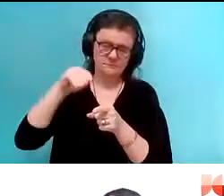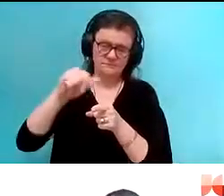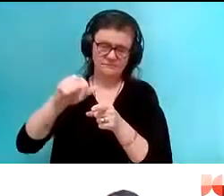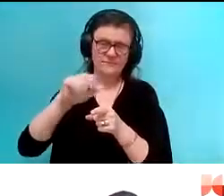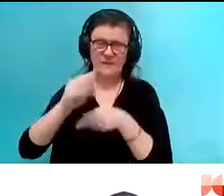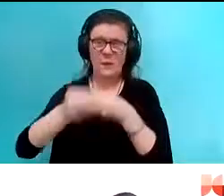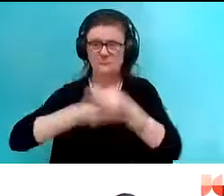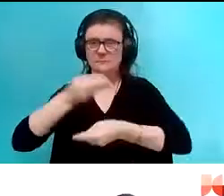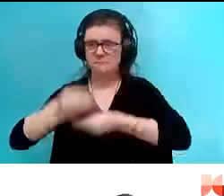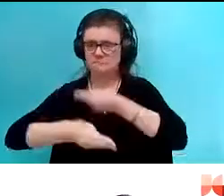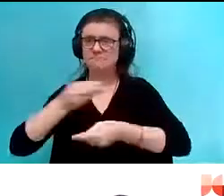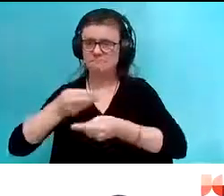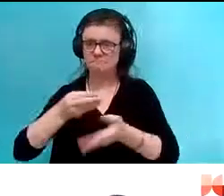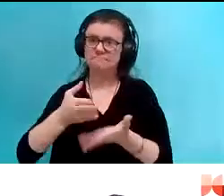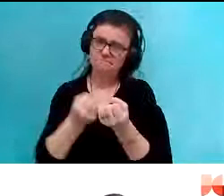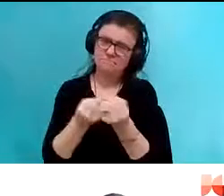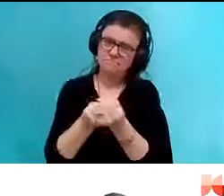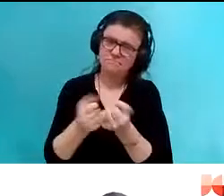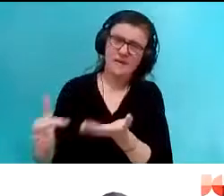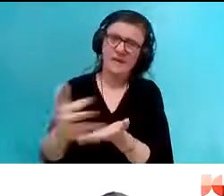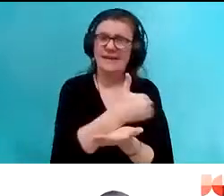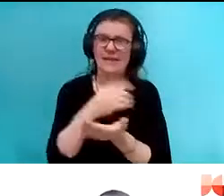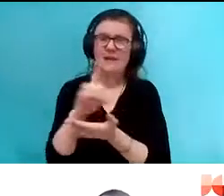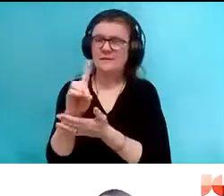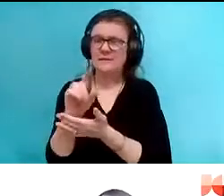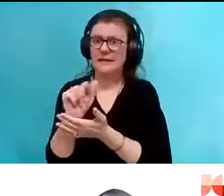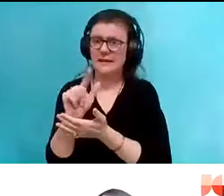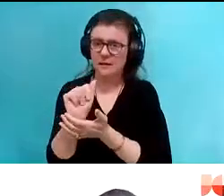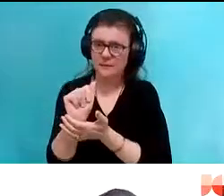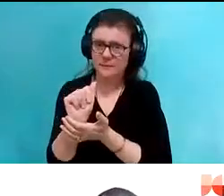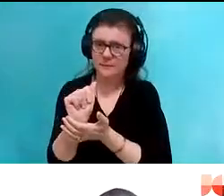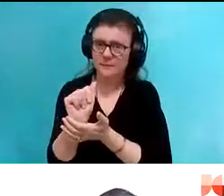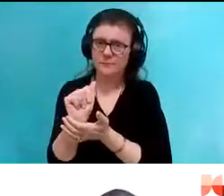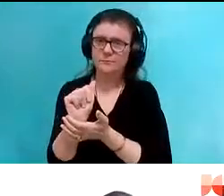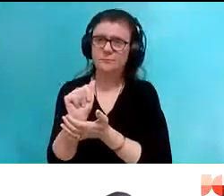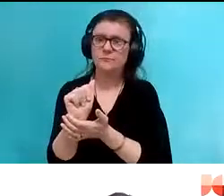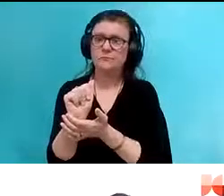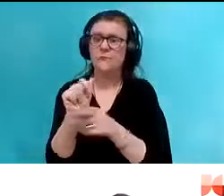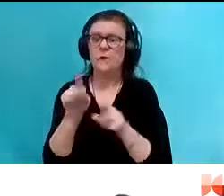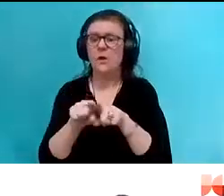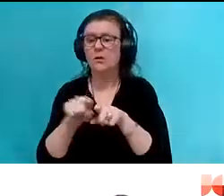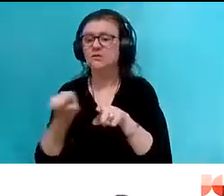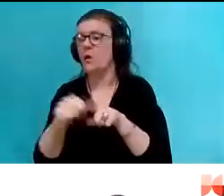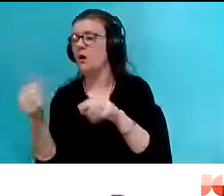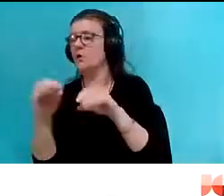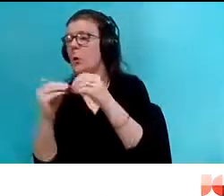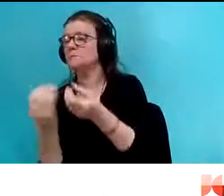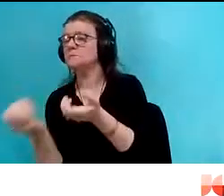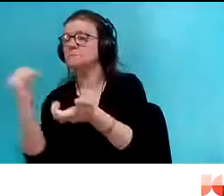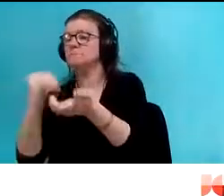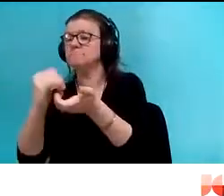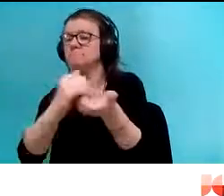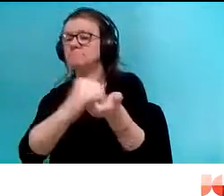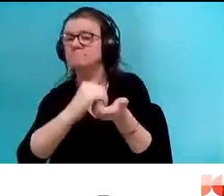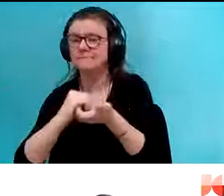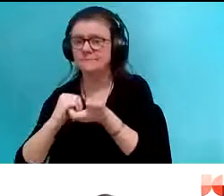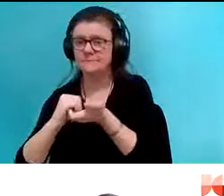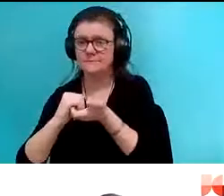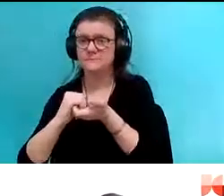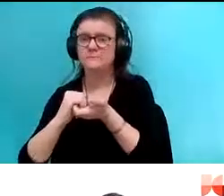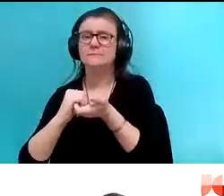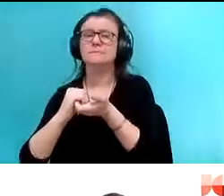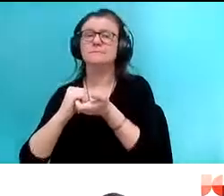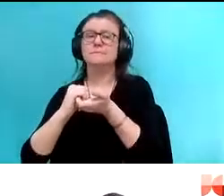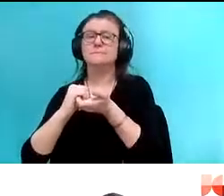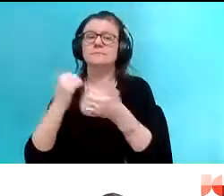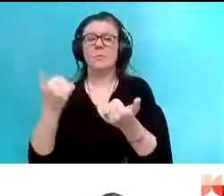budgets. And we sought to develop new relationships with other donors. And we've developed a